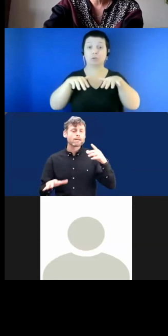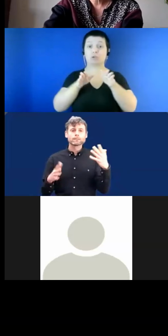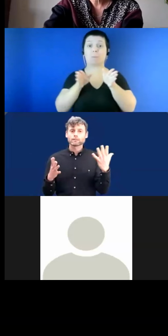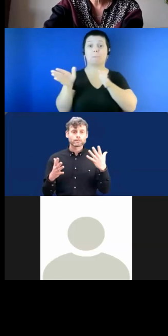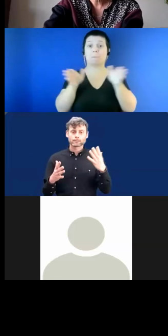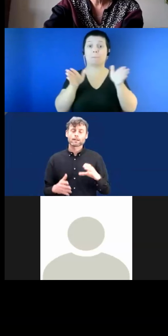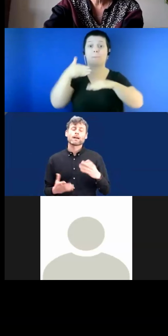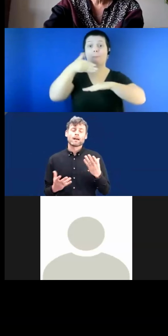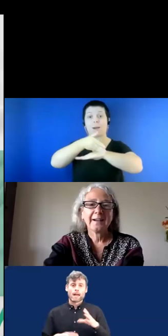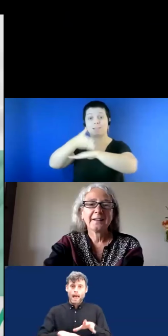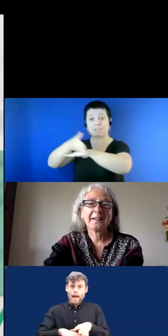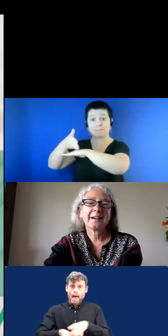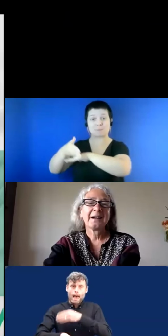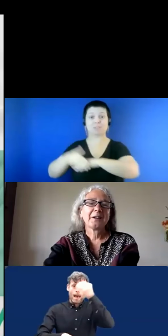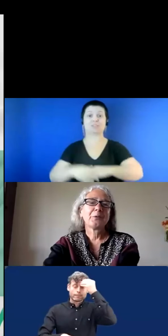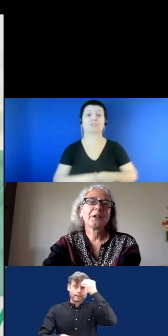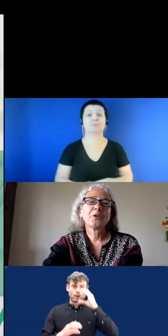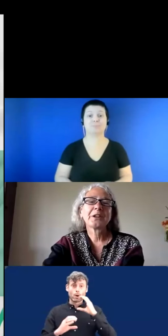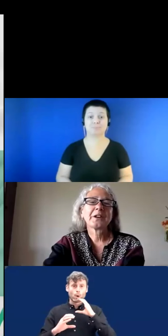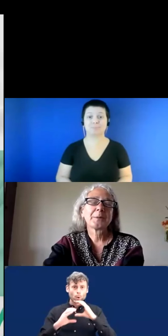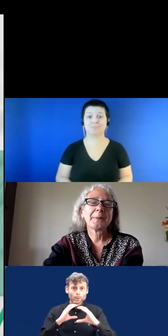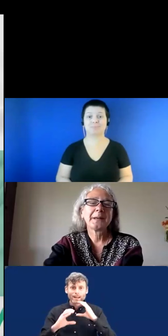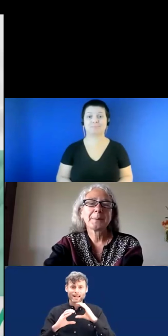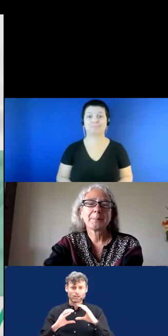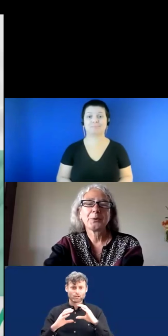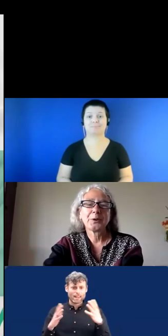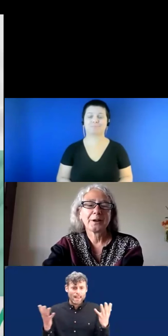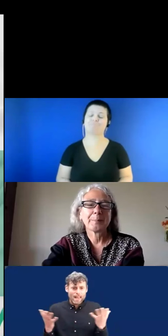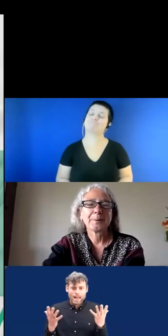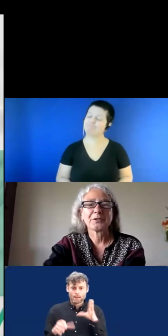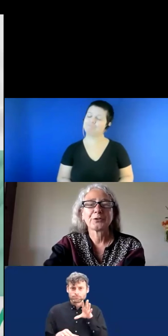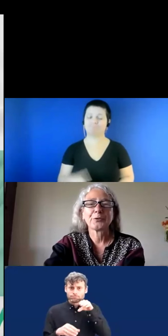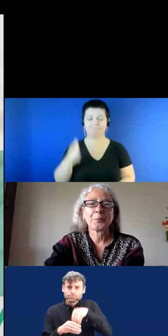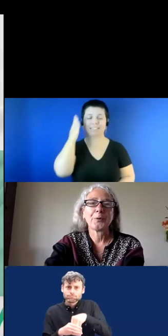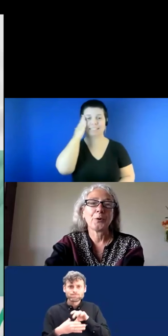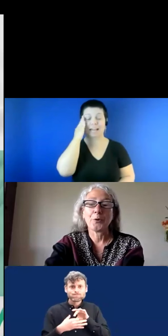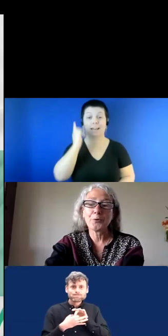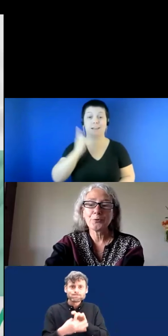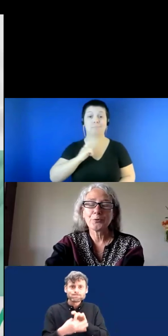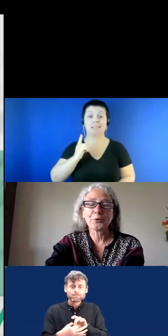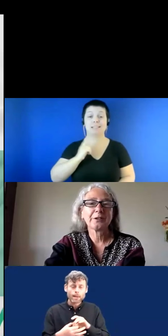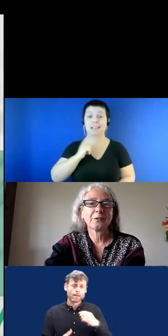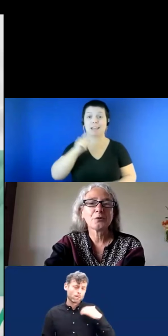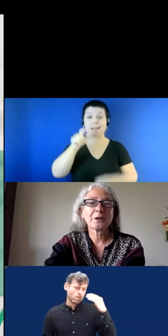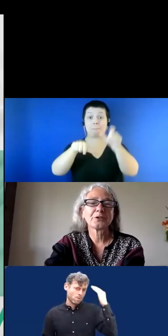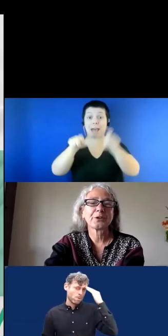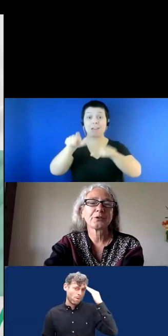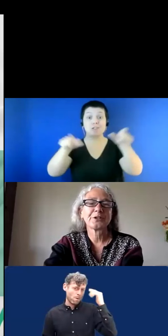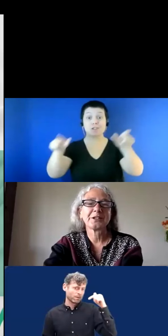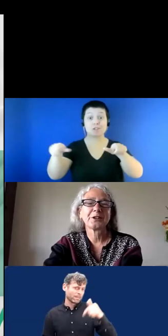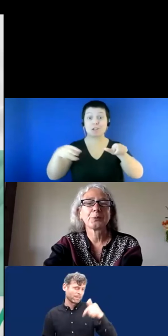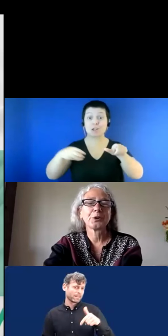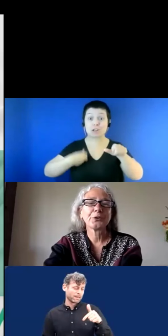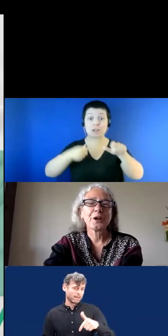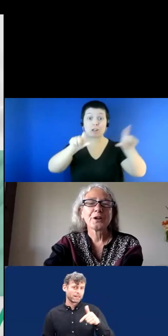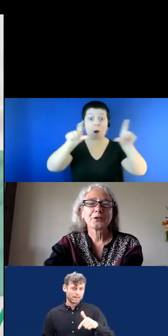Participation. And we know that there are many people present from all kinds of countries